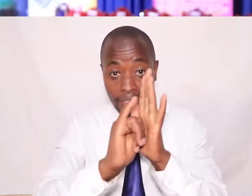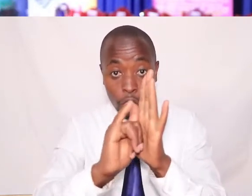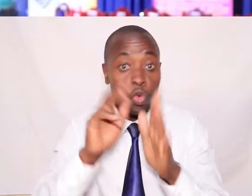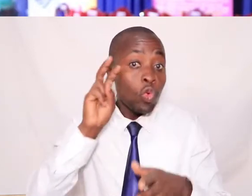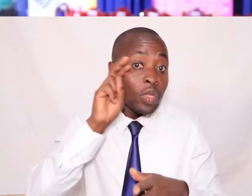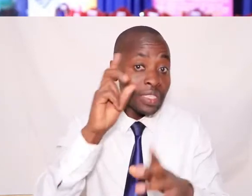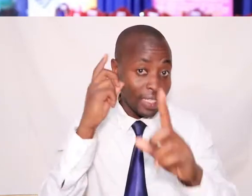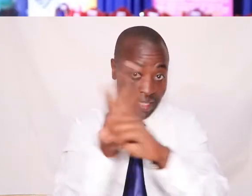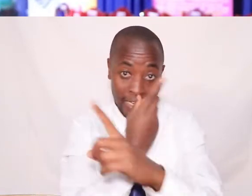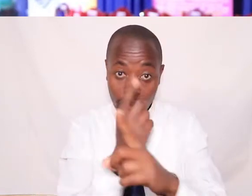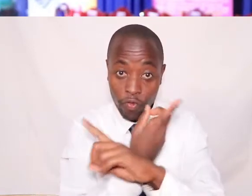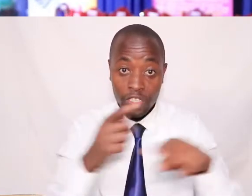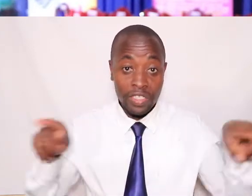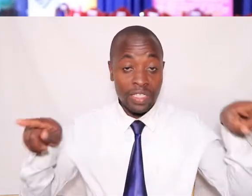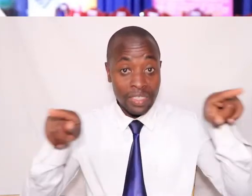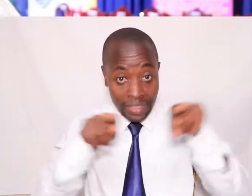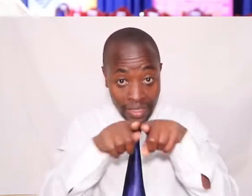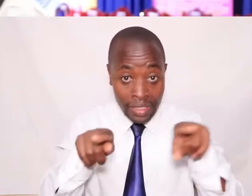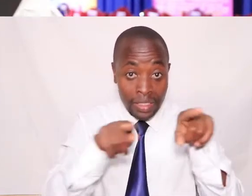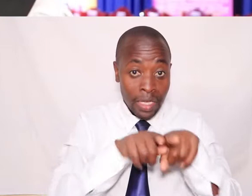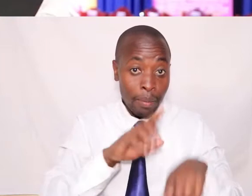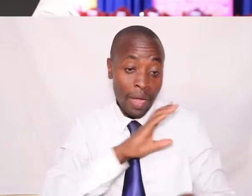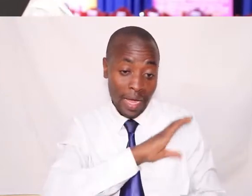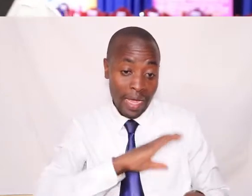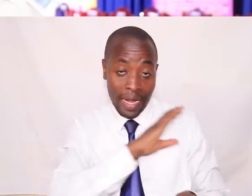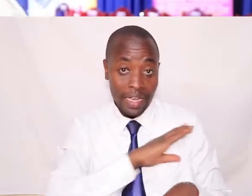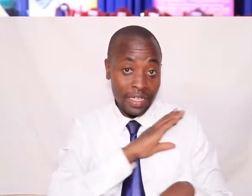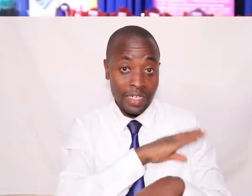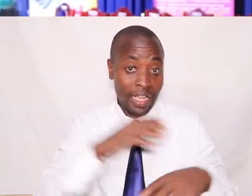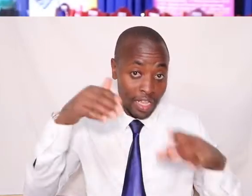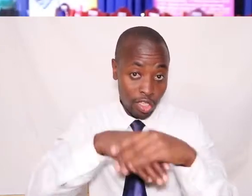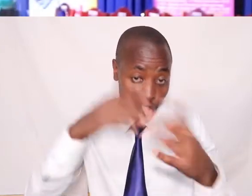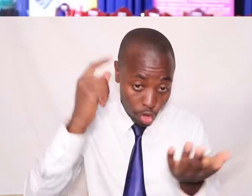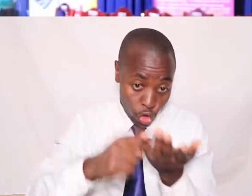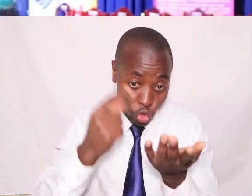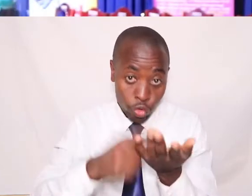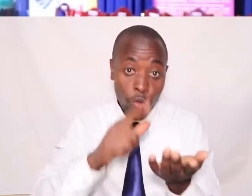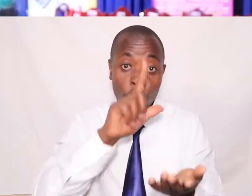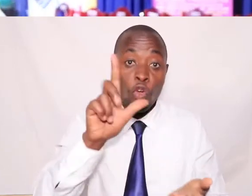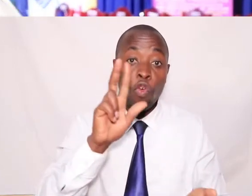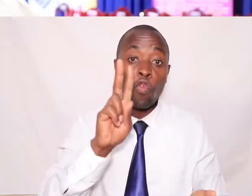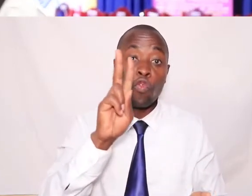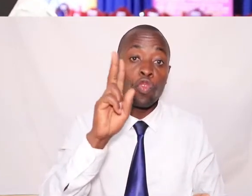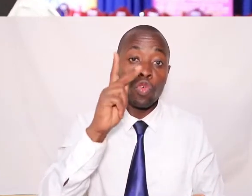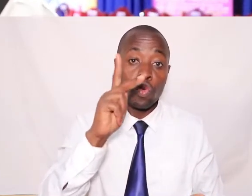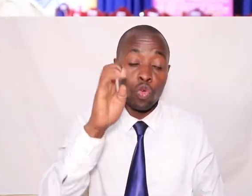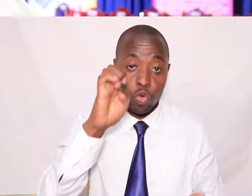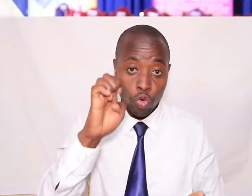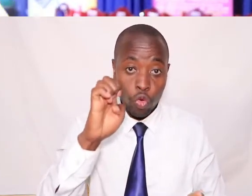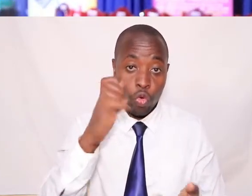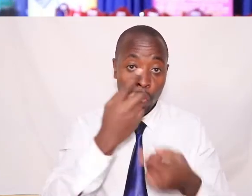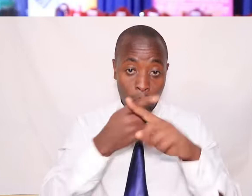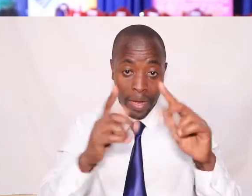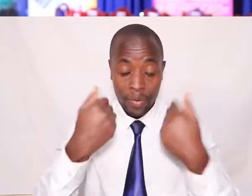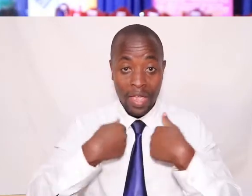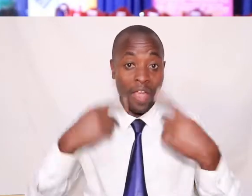the differences between the two characters that are brought out well in the Gospel of Luke. Nevertheless, despite the